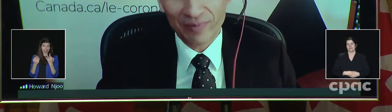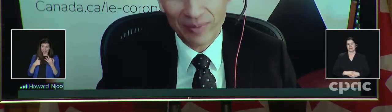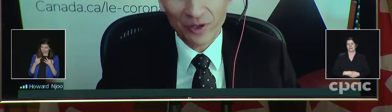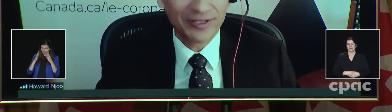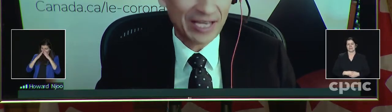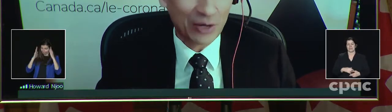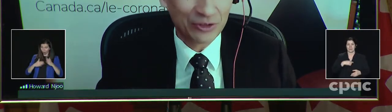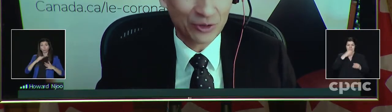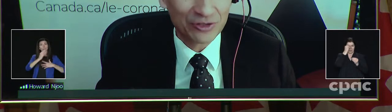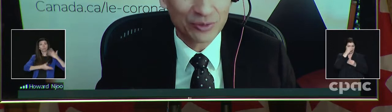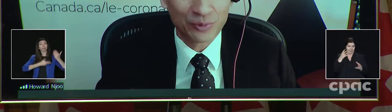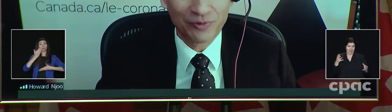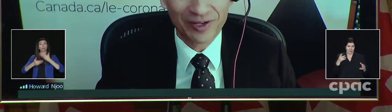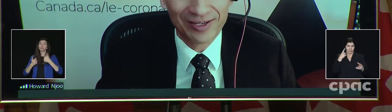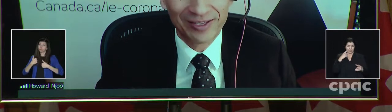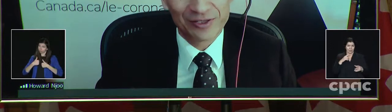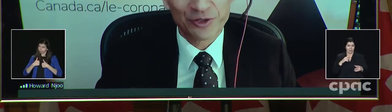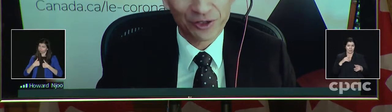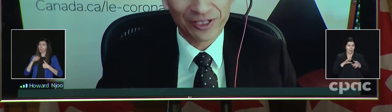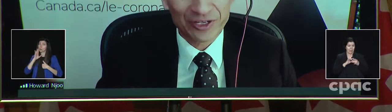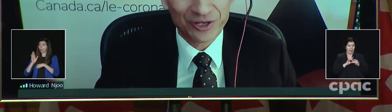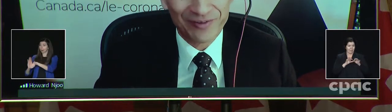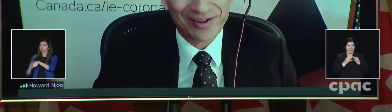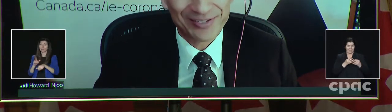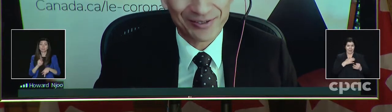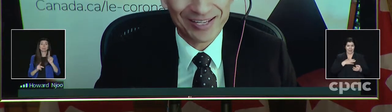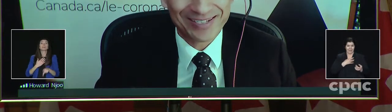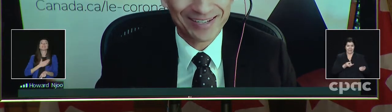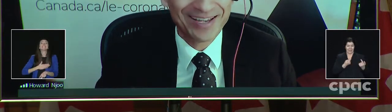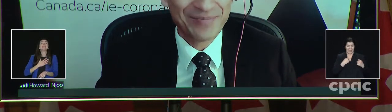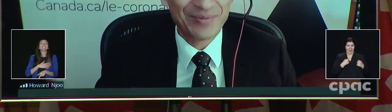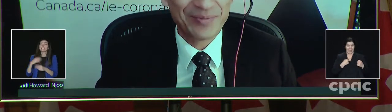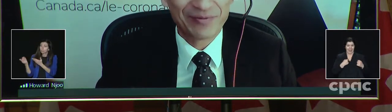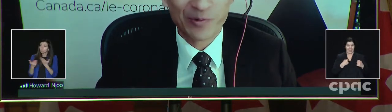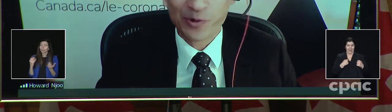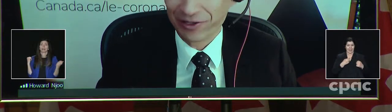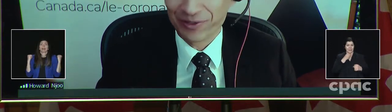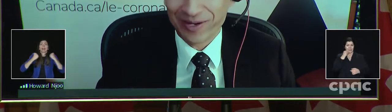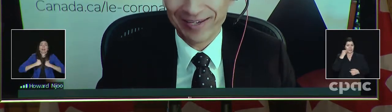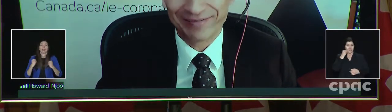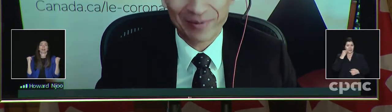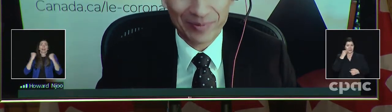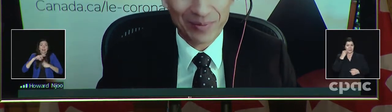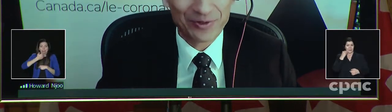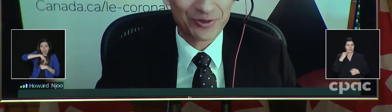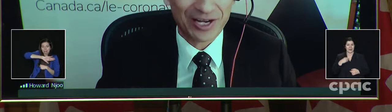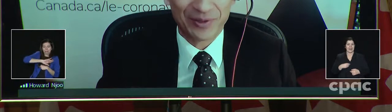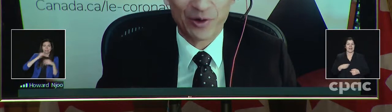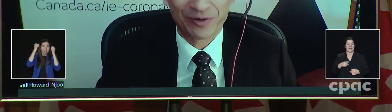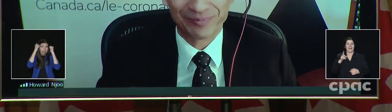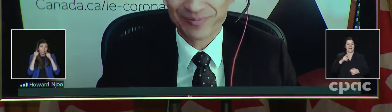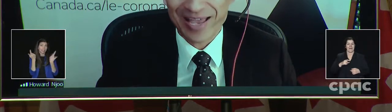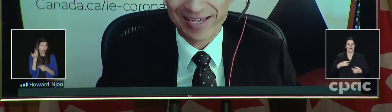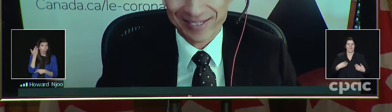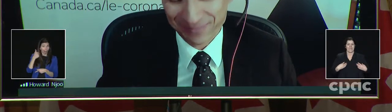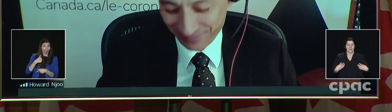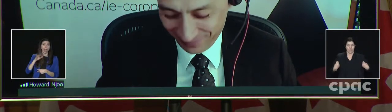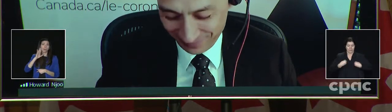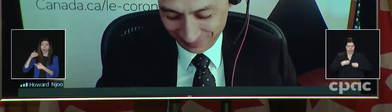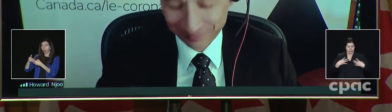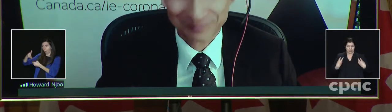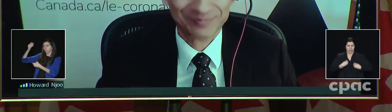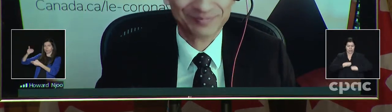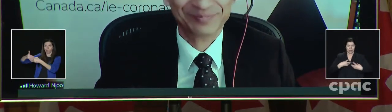of time, maybe on the hour, to also improve the circulation of air. So that's maybe a bit of a warning to my family members who are coming over. Thanks.